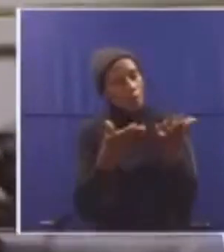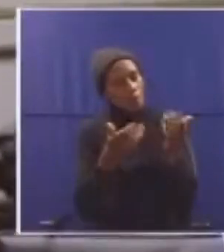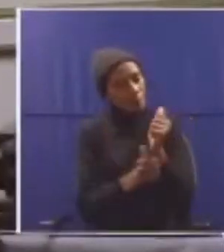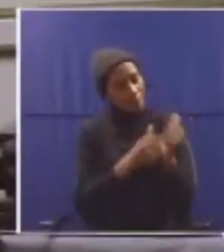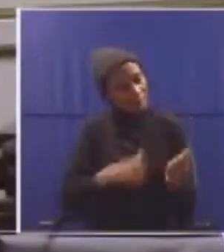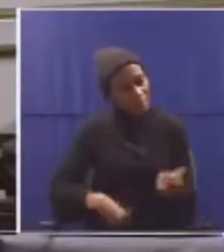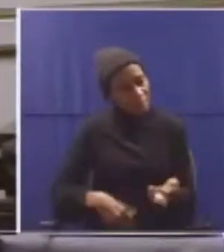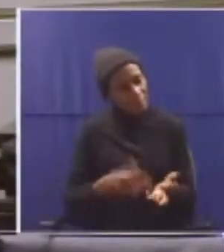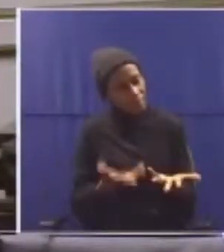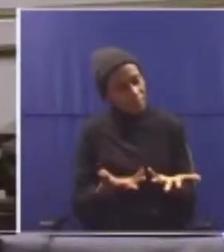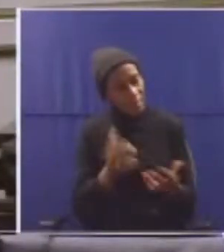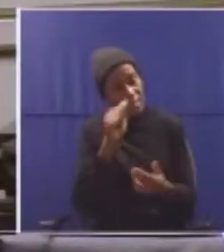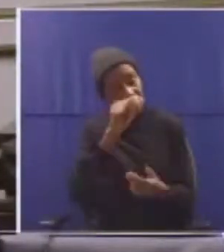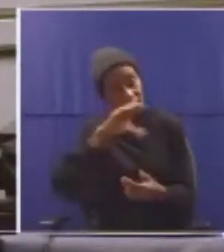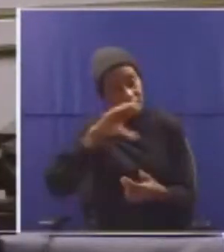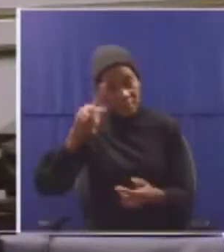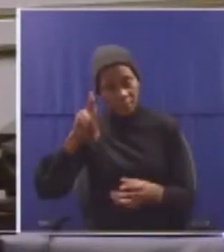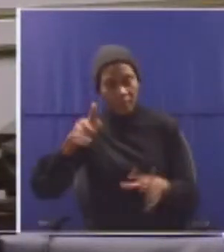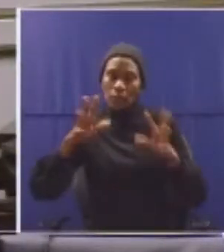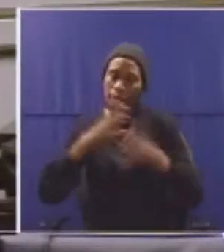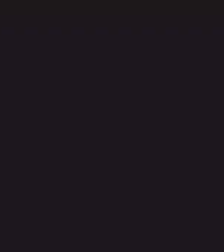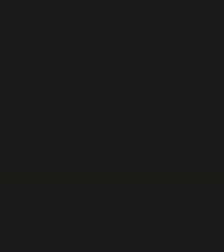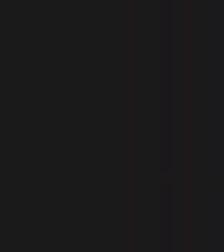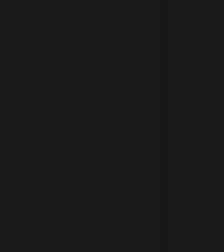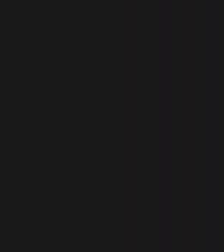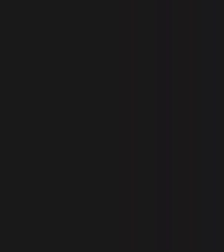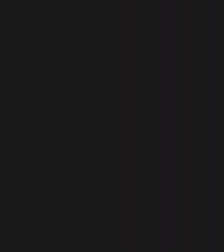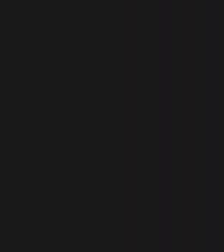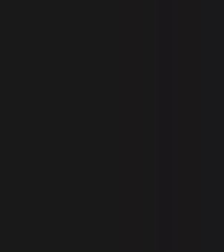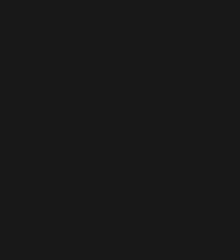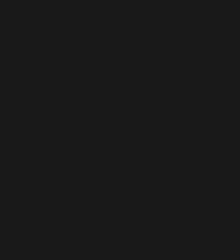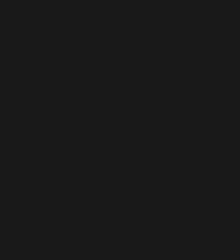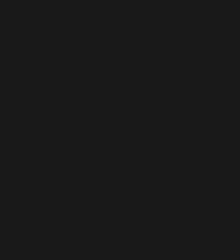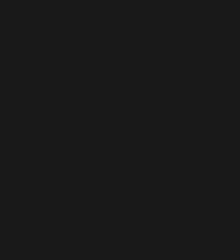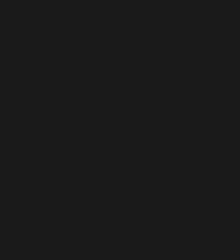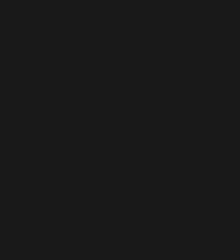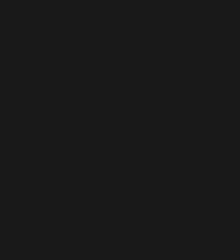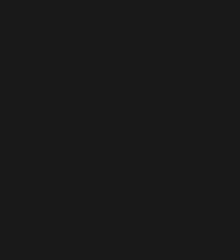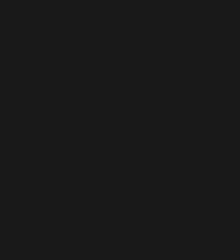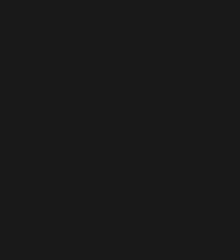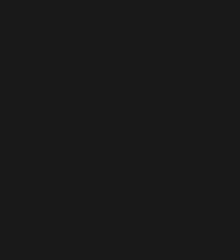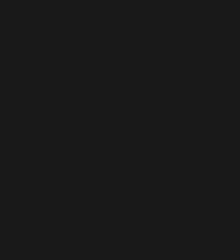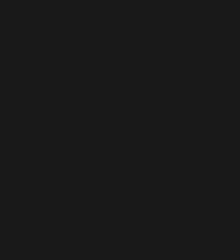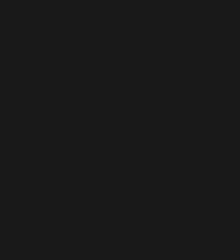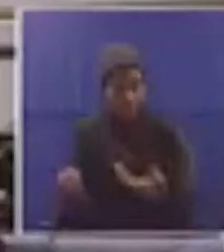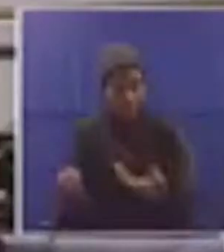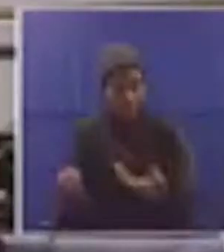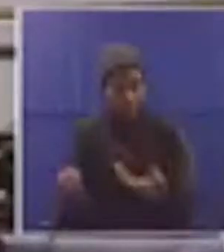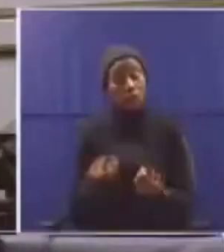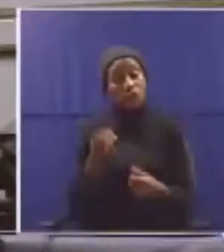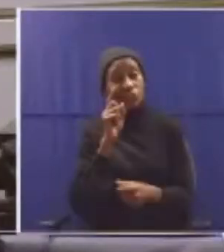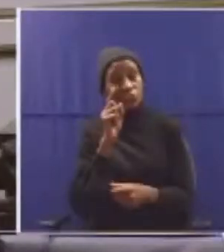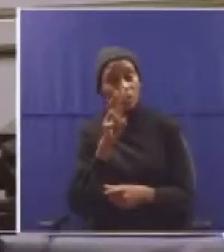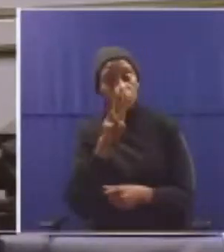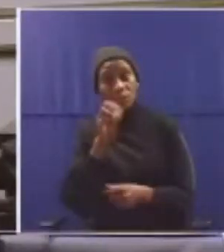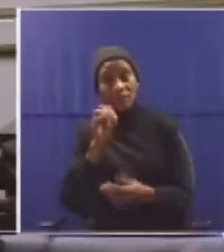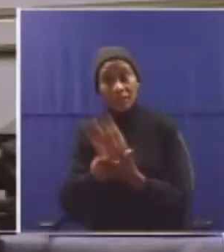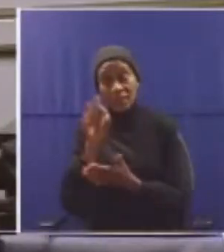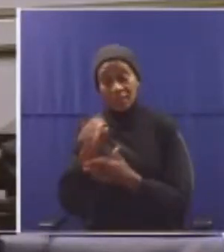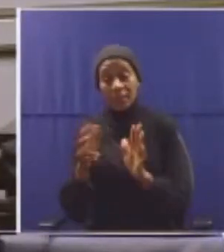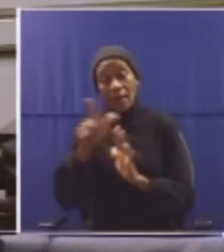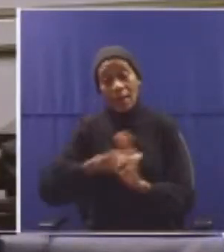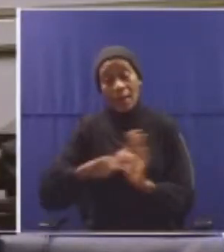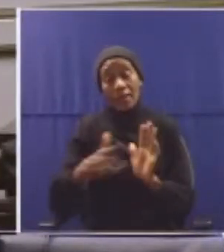Deputy President, the ACDP appreciates that the land question is a very emotive one, given the 2013 Land Act.